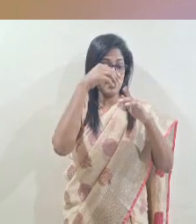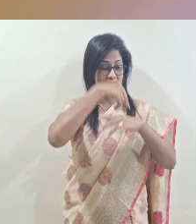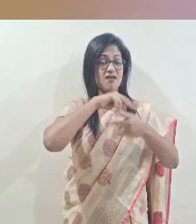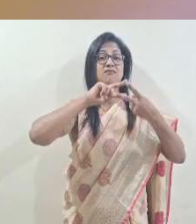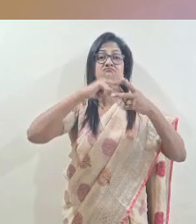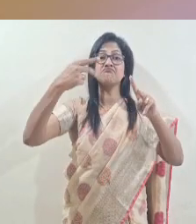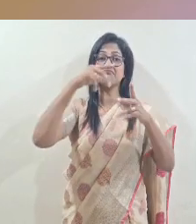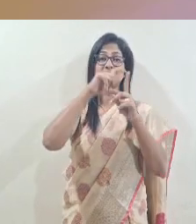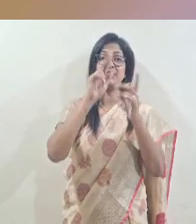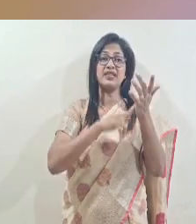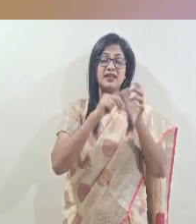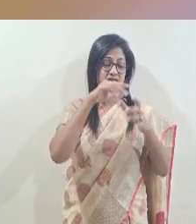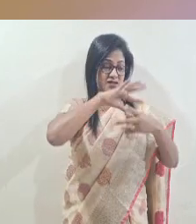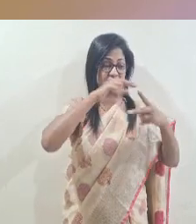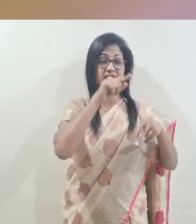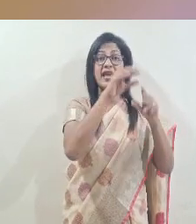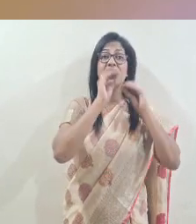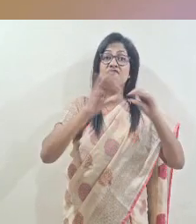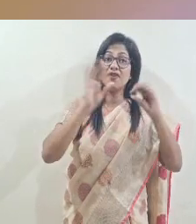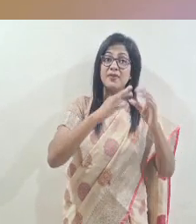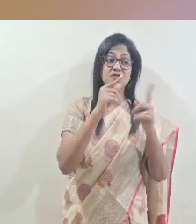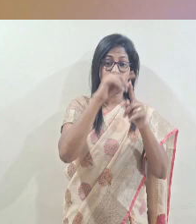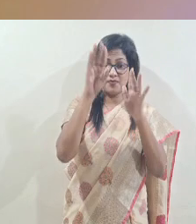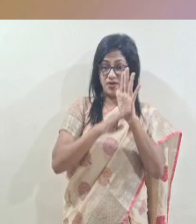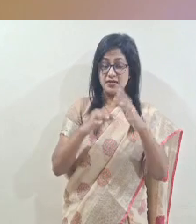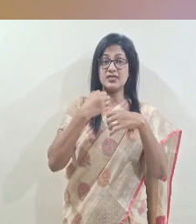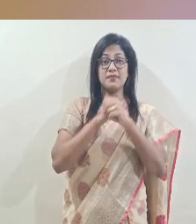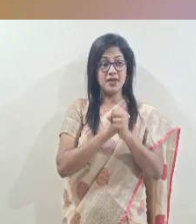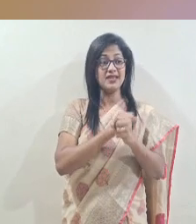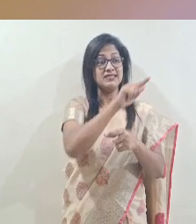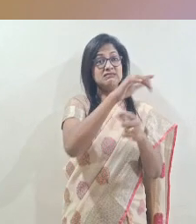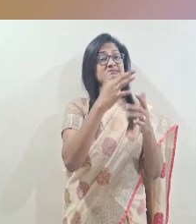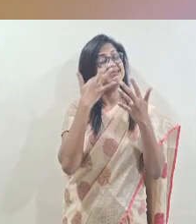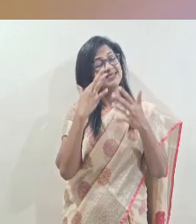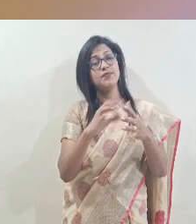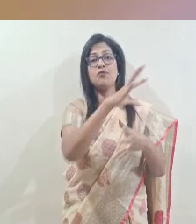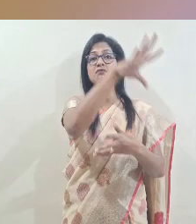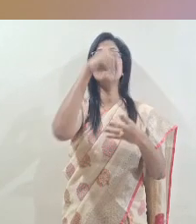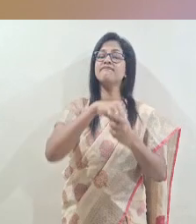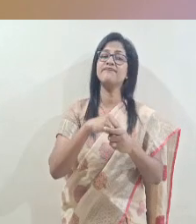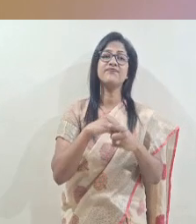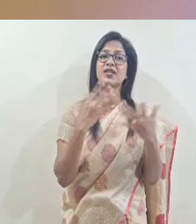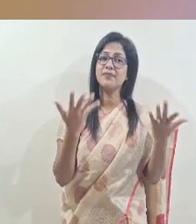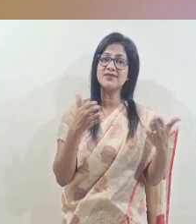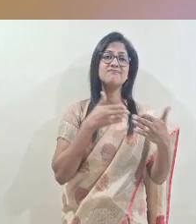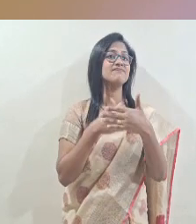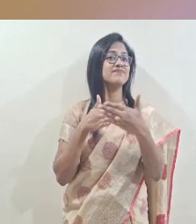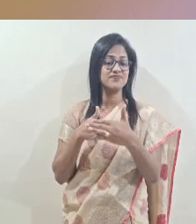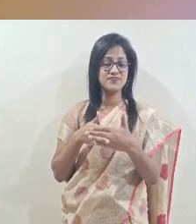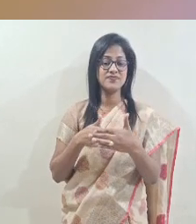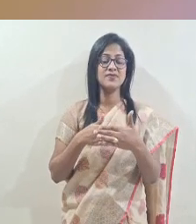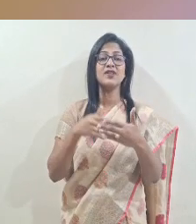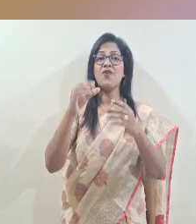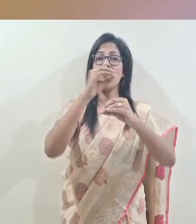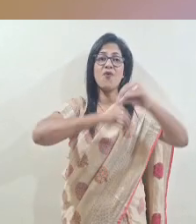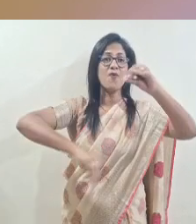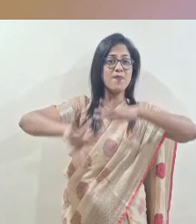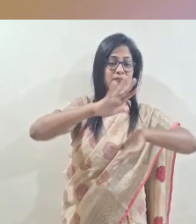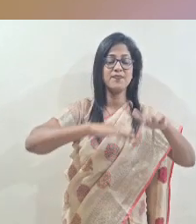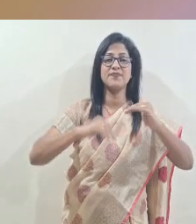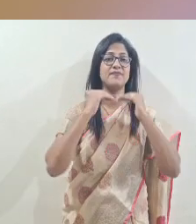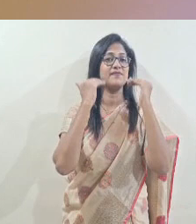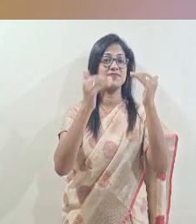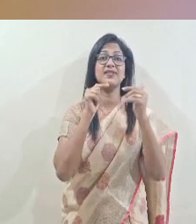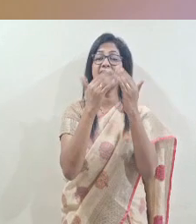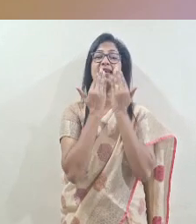the information that they can provide in policy making is very important. And there is challenges in operationalization. There is